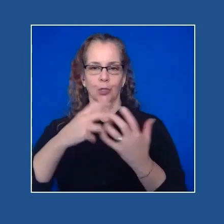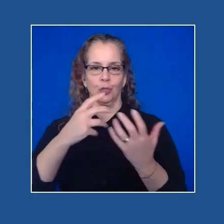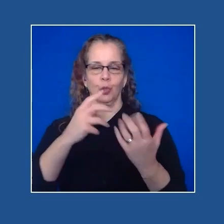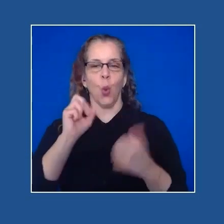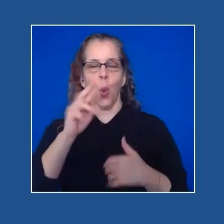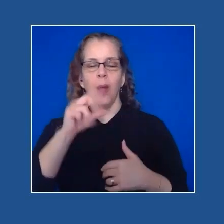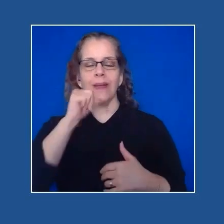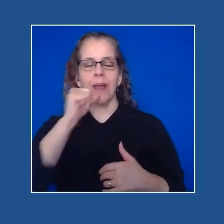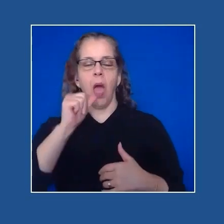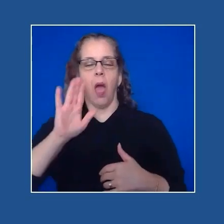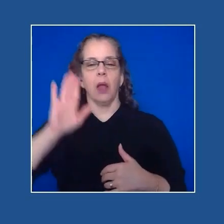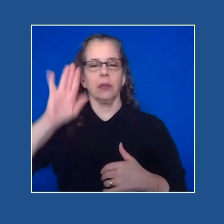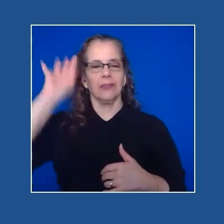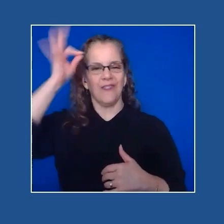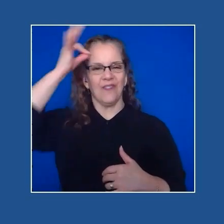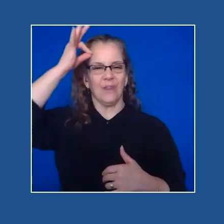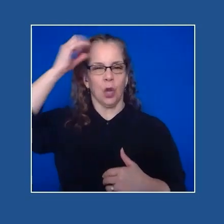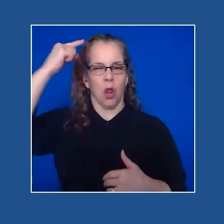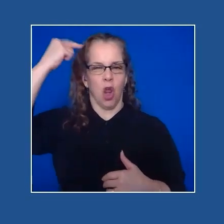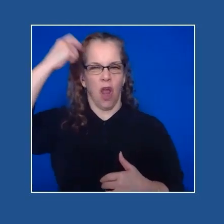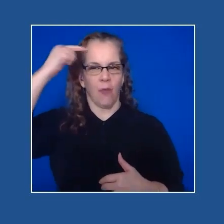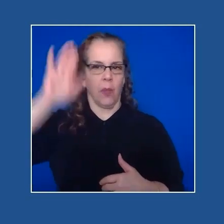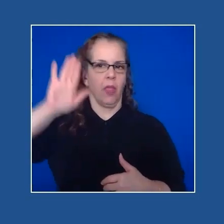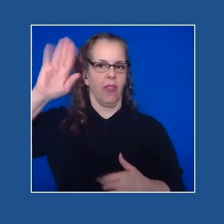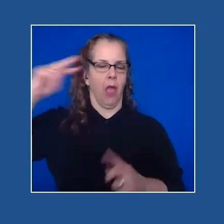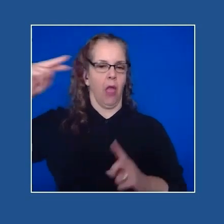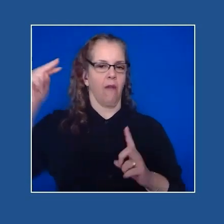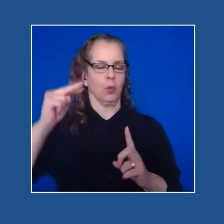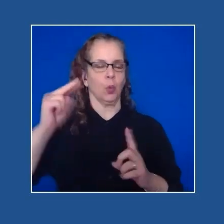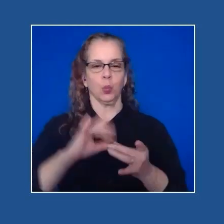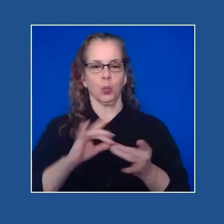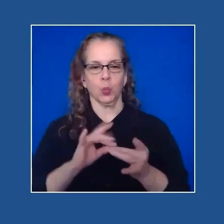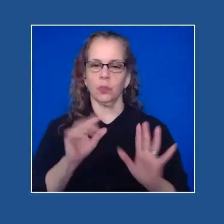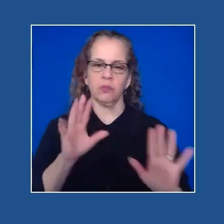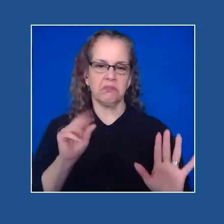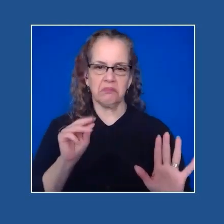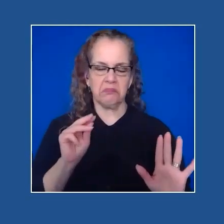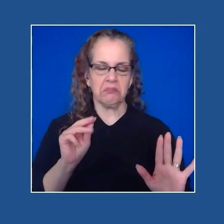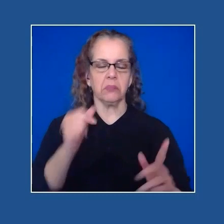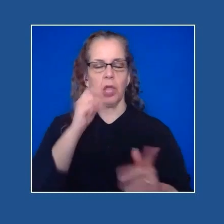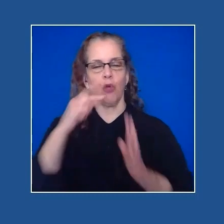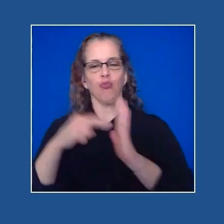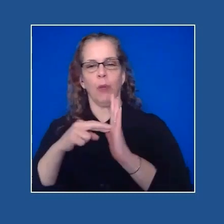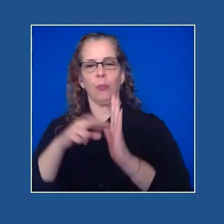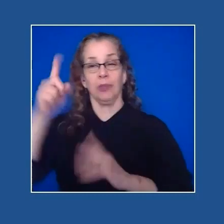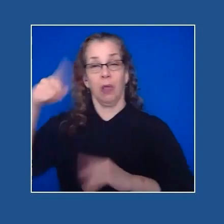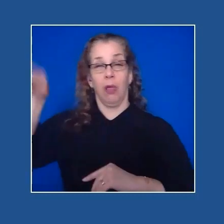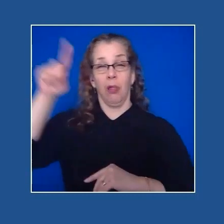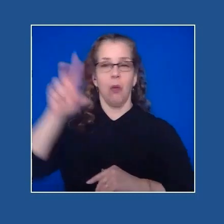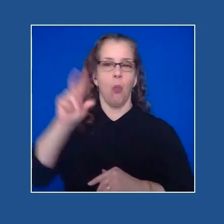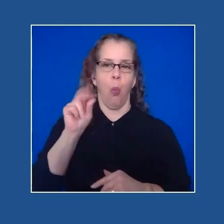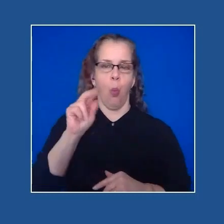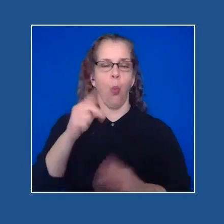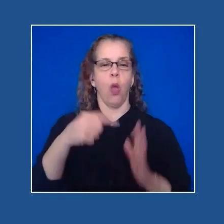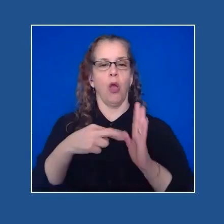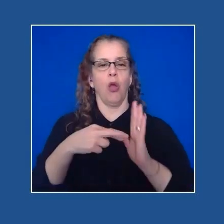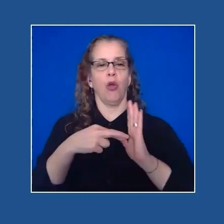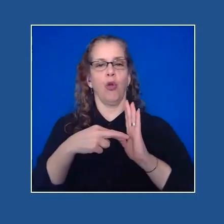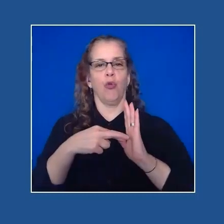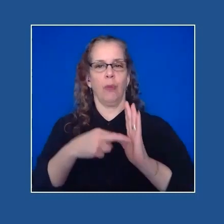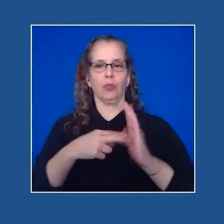supported by a couple different entities within the VA. And we've got and I receive salary support from